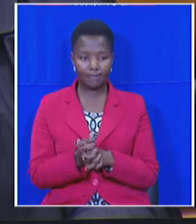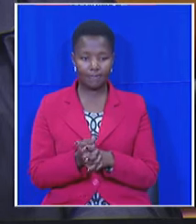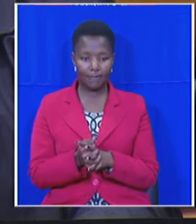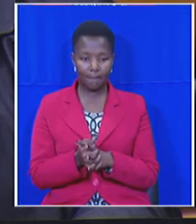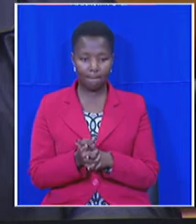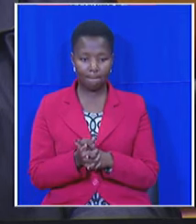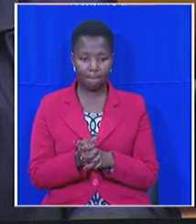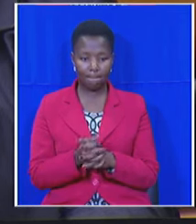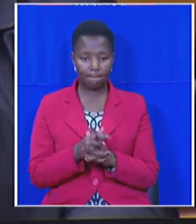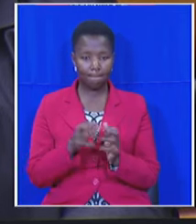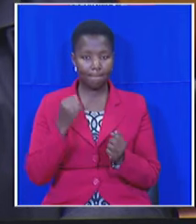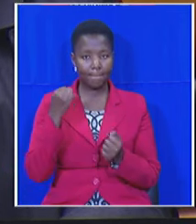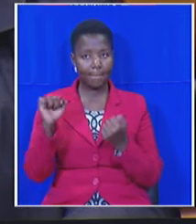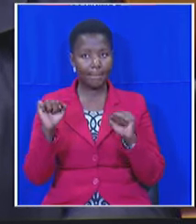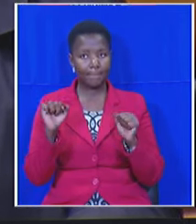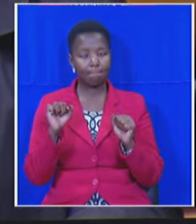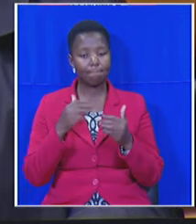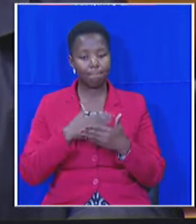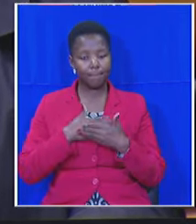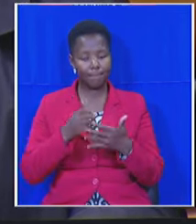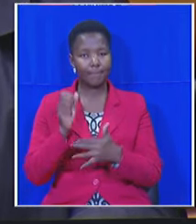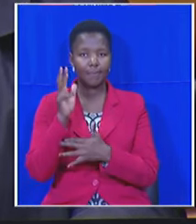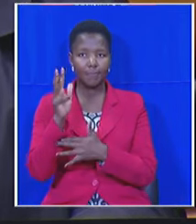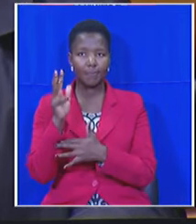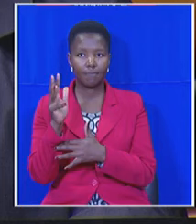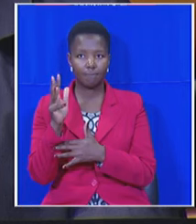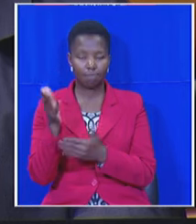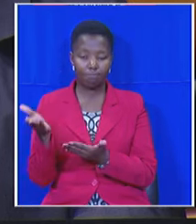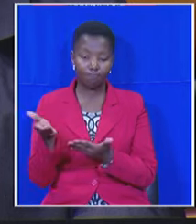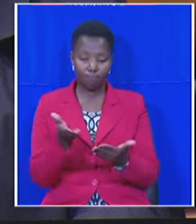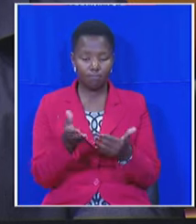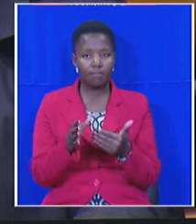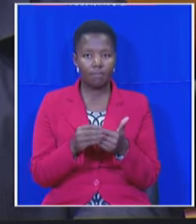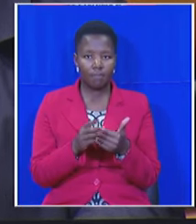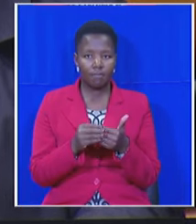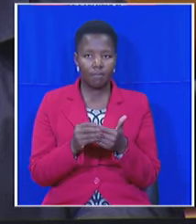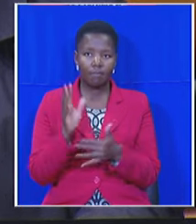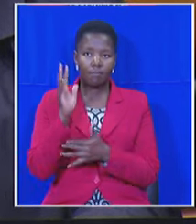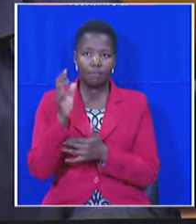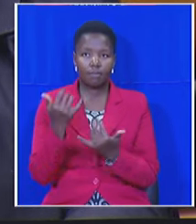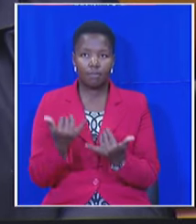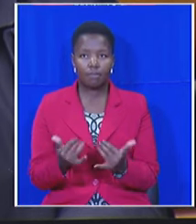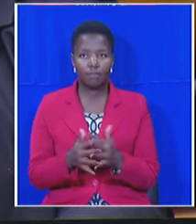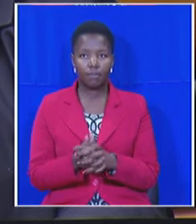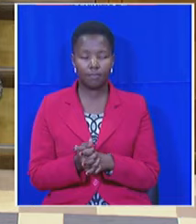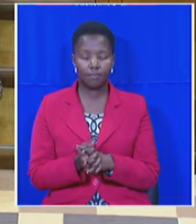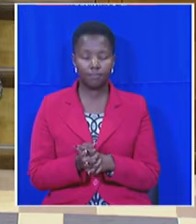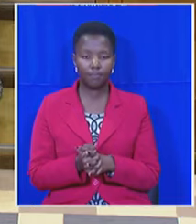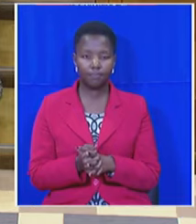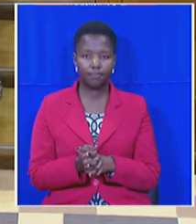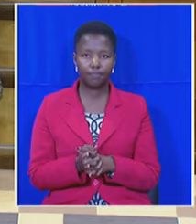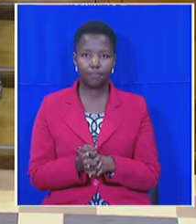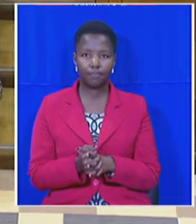There being objections and declarations having been requested, I now ask the Democratic Alliance.